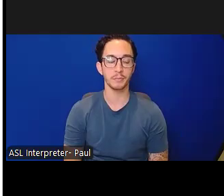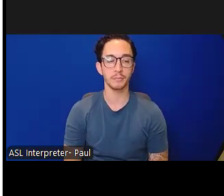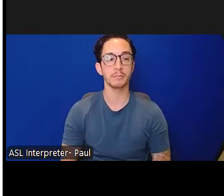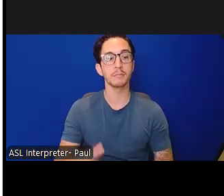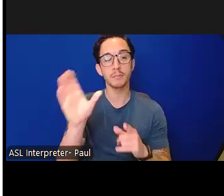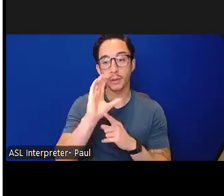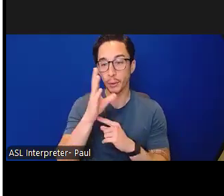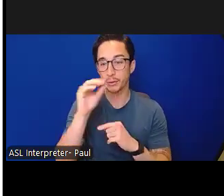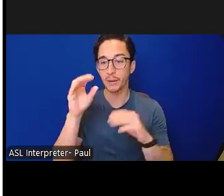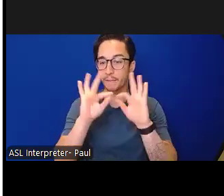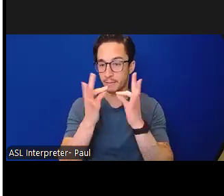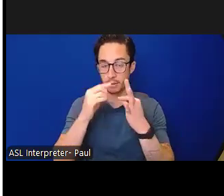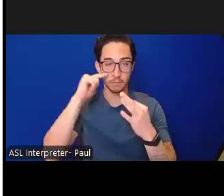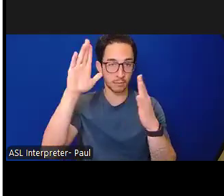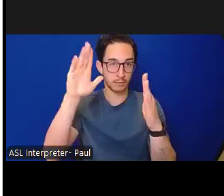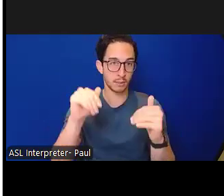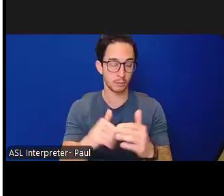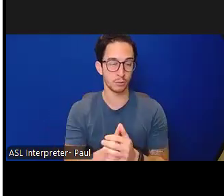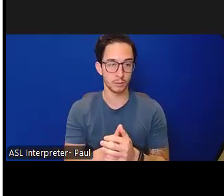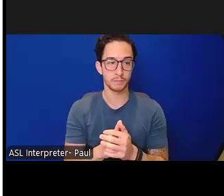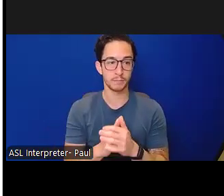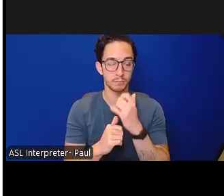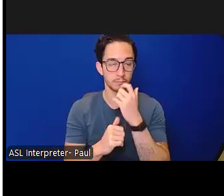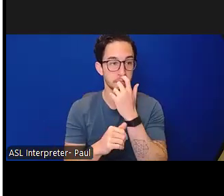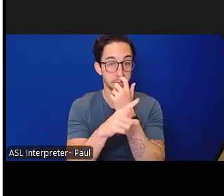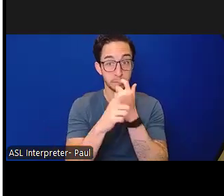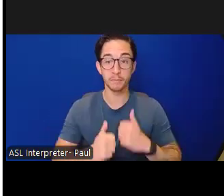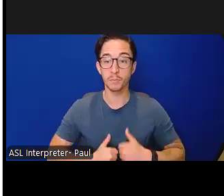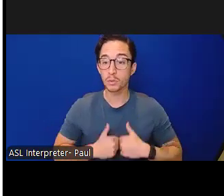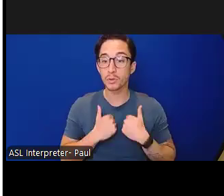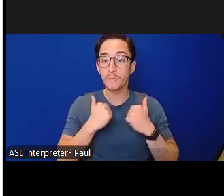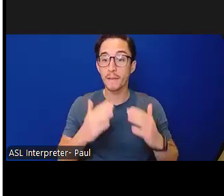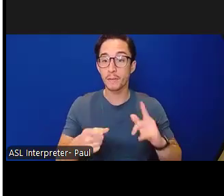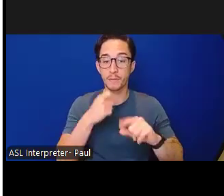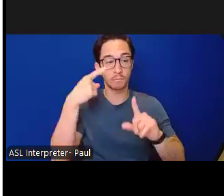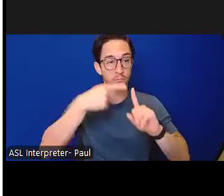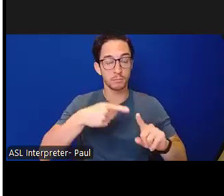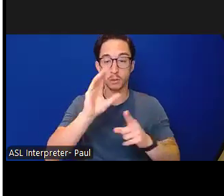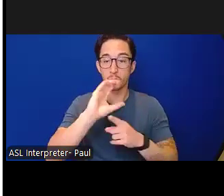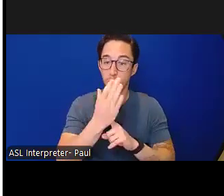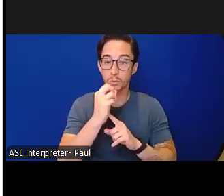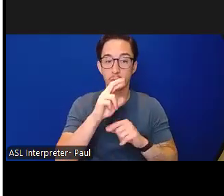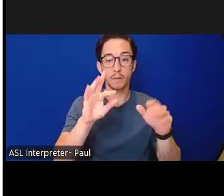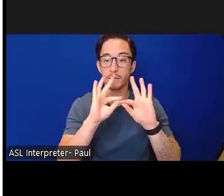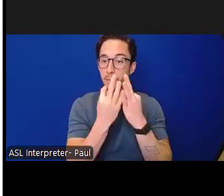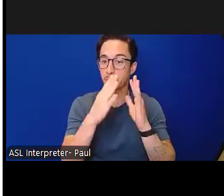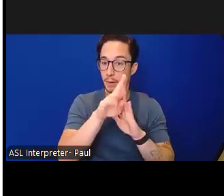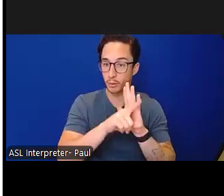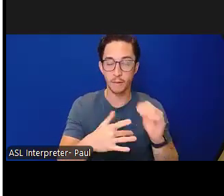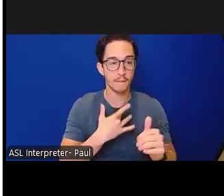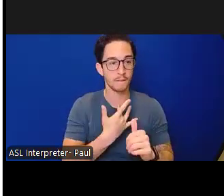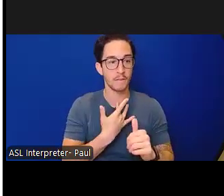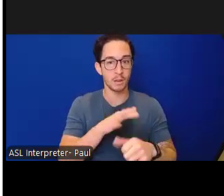Cultural and family expectations. So survivors from certain culture or familiar backgrounds may feel pressured to